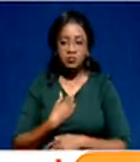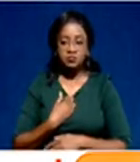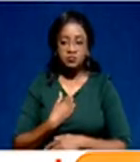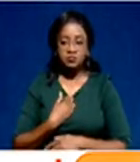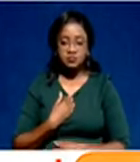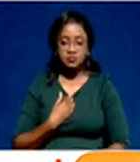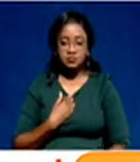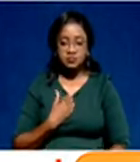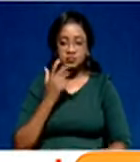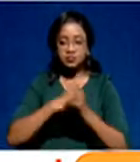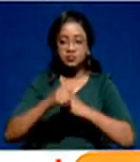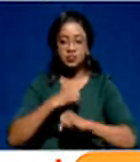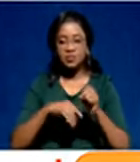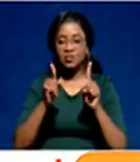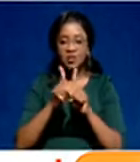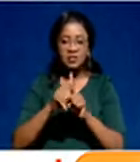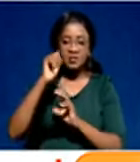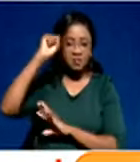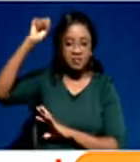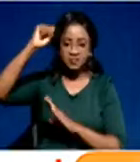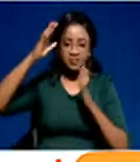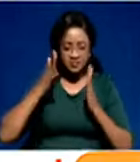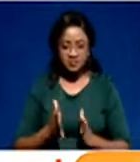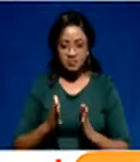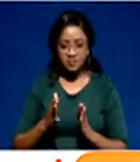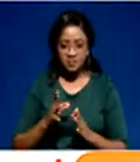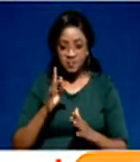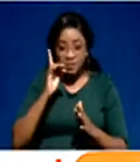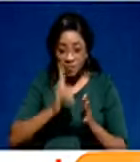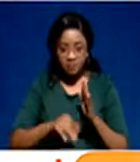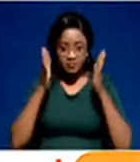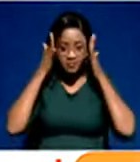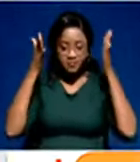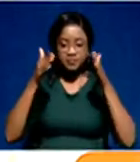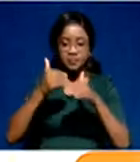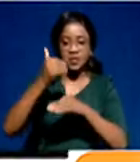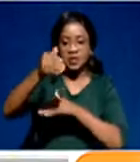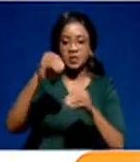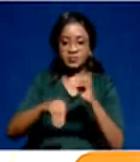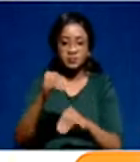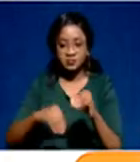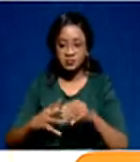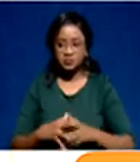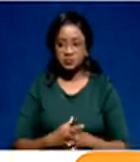to do what politicians do, and that is to focus at the next election.